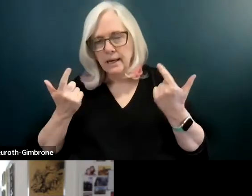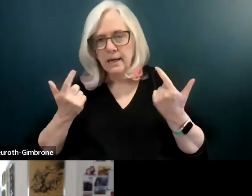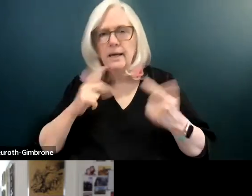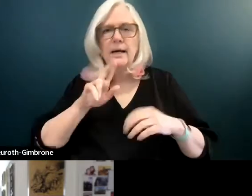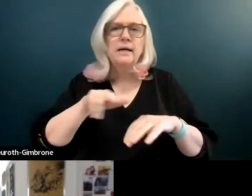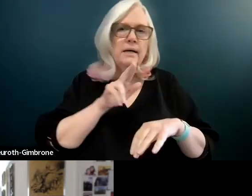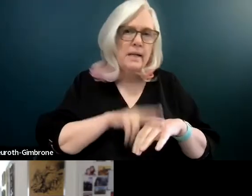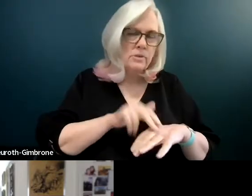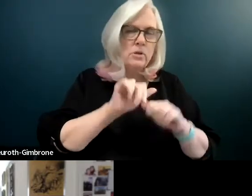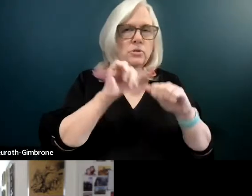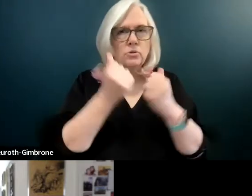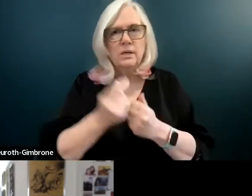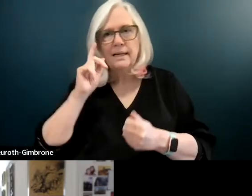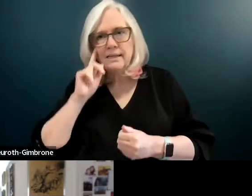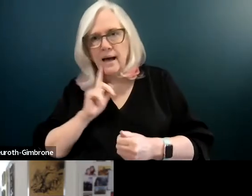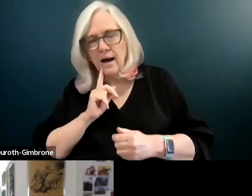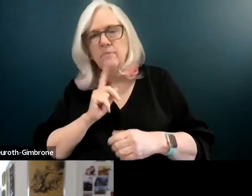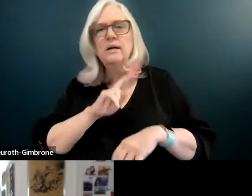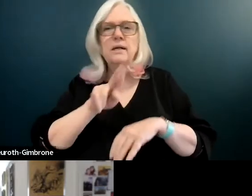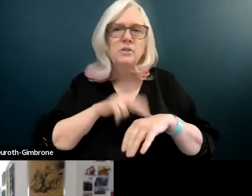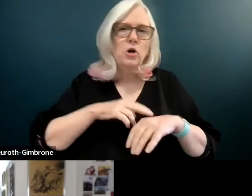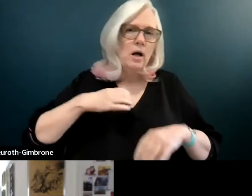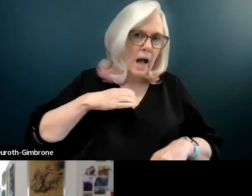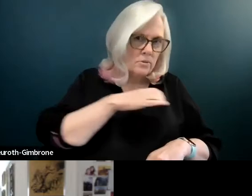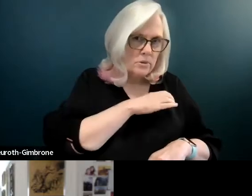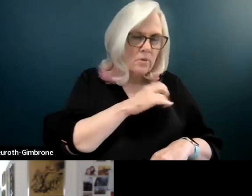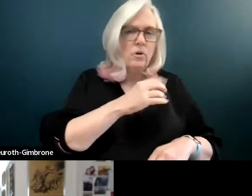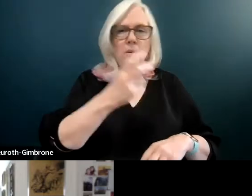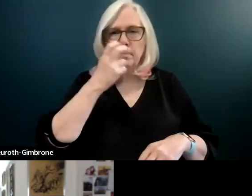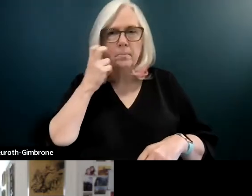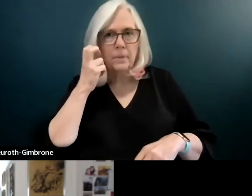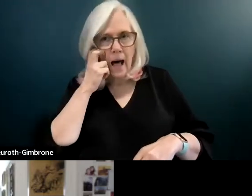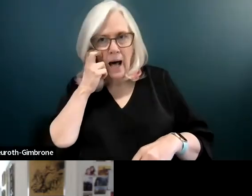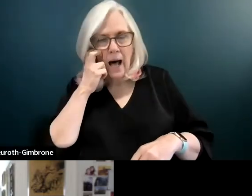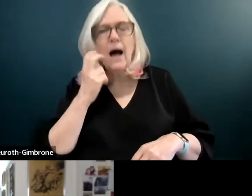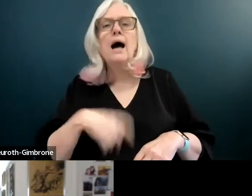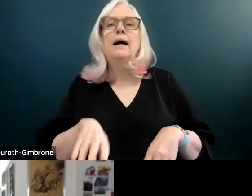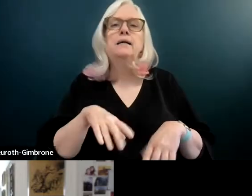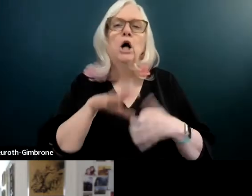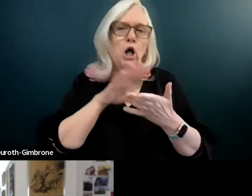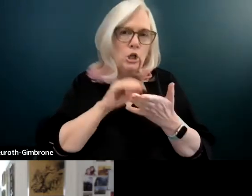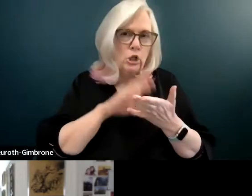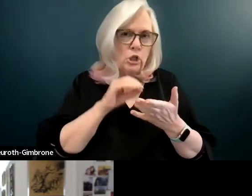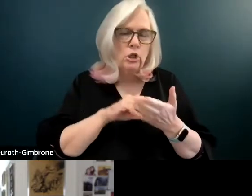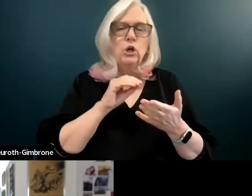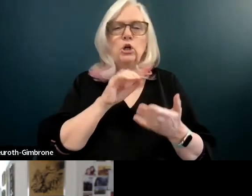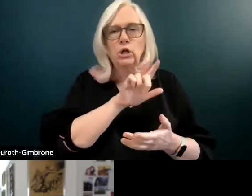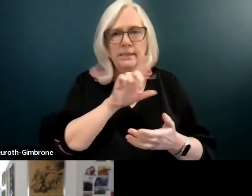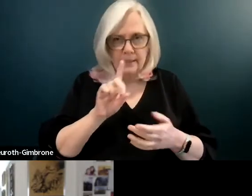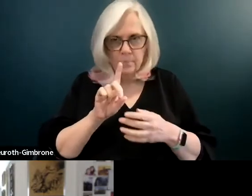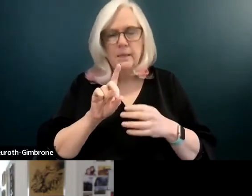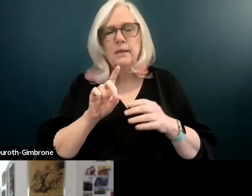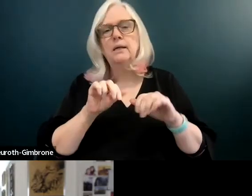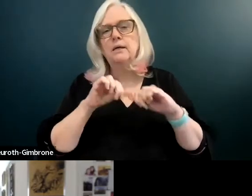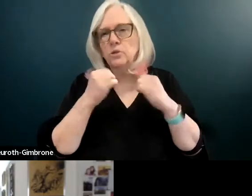American Council of the Blind, the learning disability organizations, but really talk with them and, maybe invite